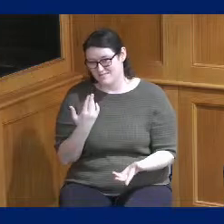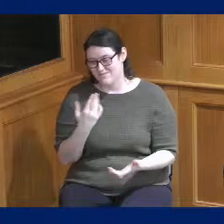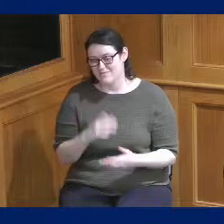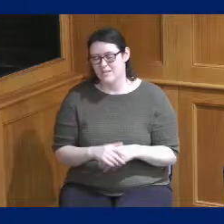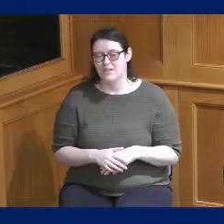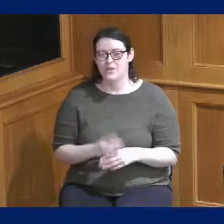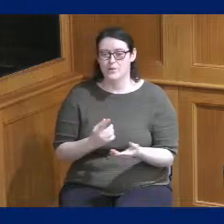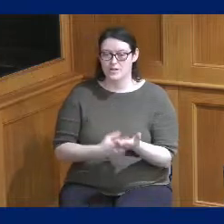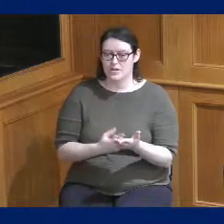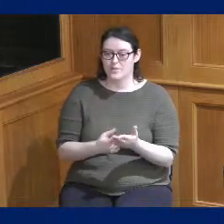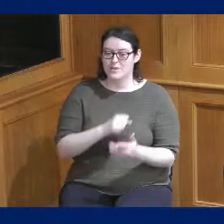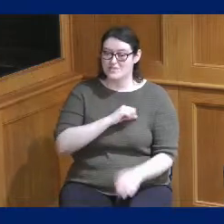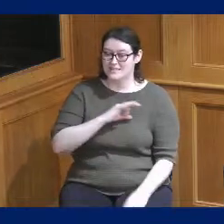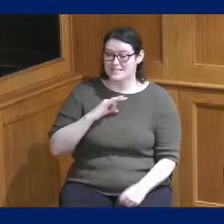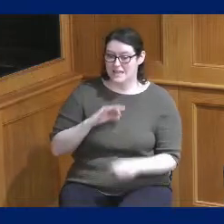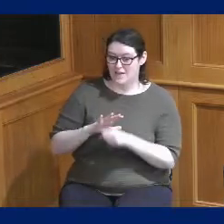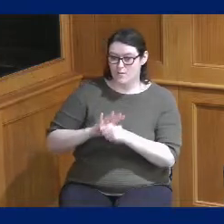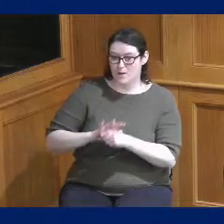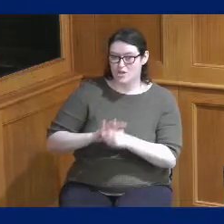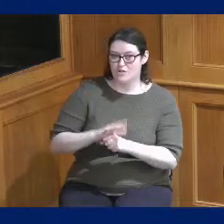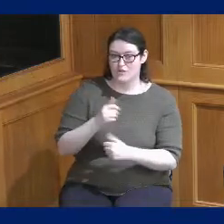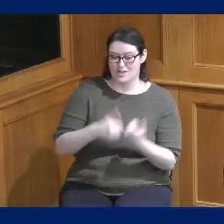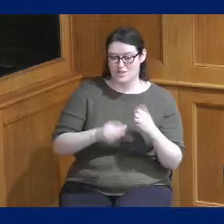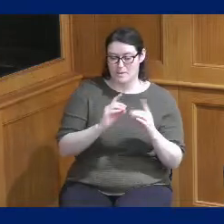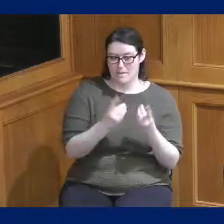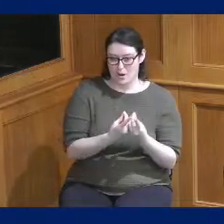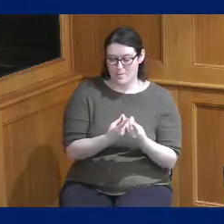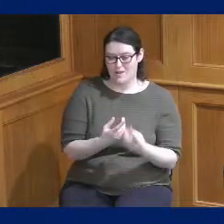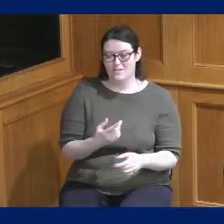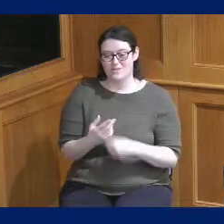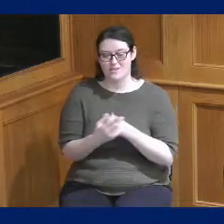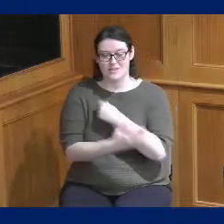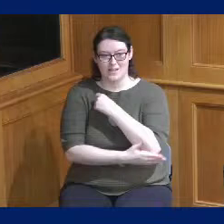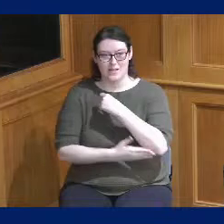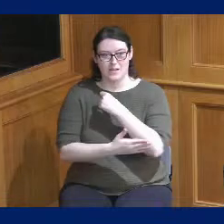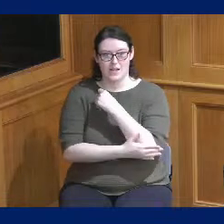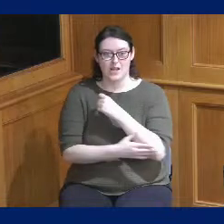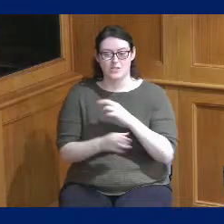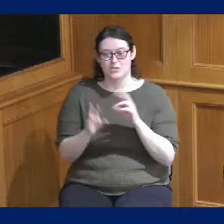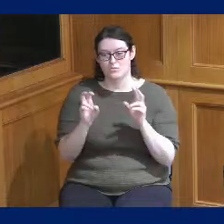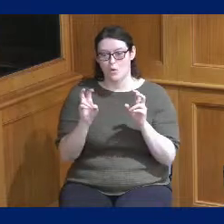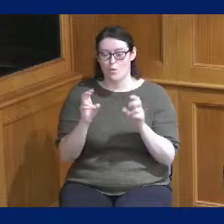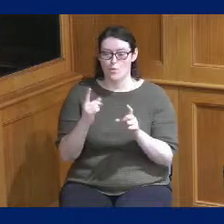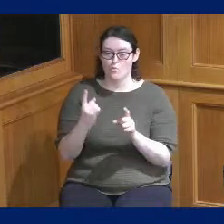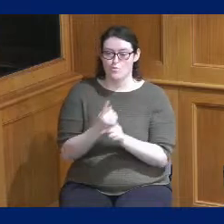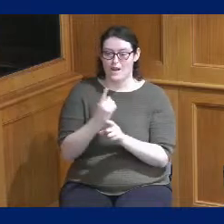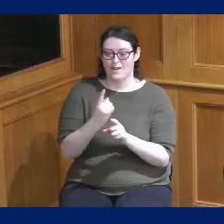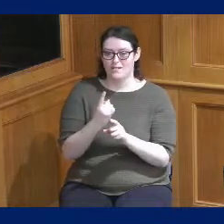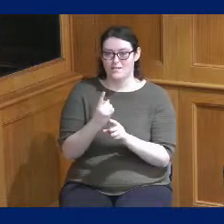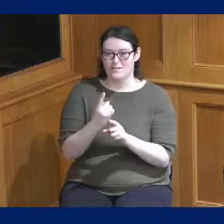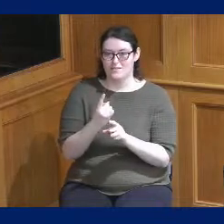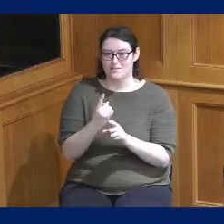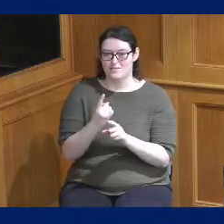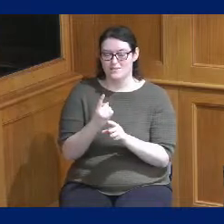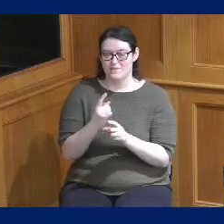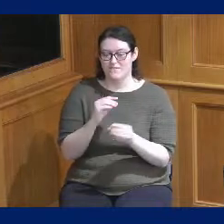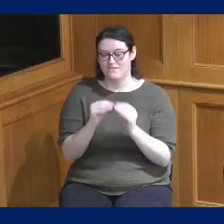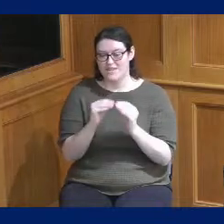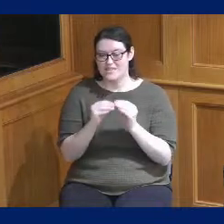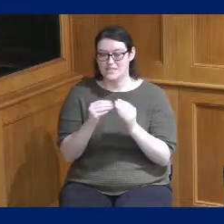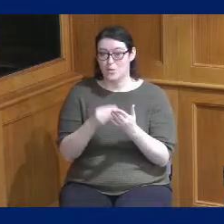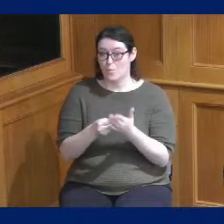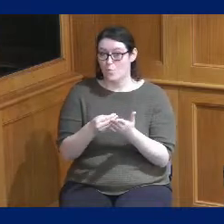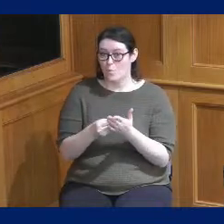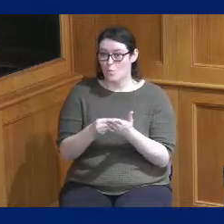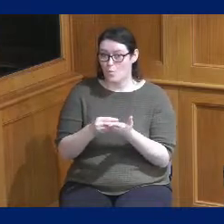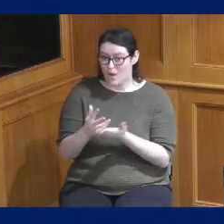little bit about staffing pressures in departments. As the county has right-sized its or righted its wages more